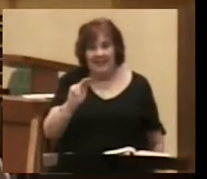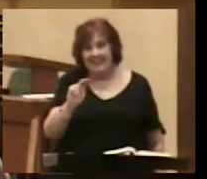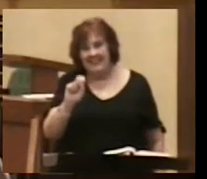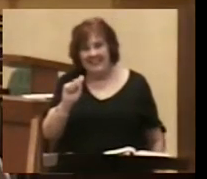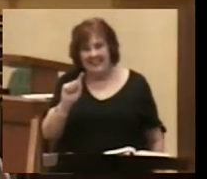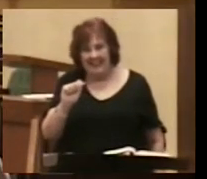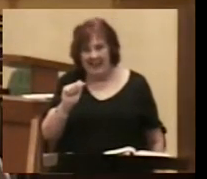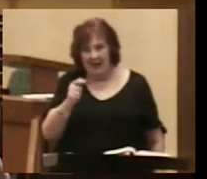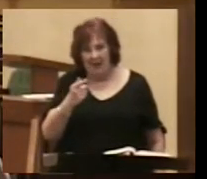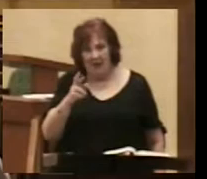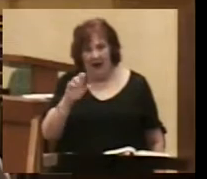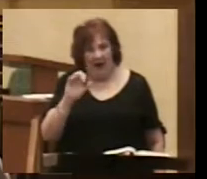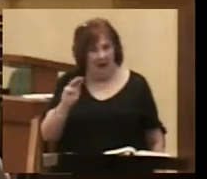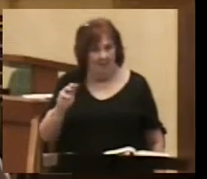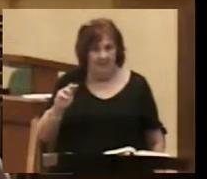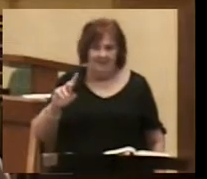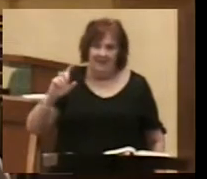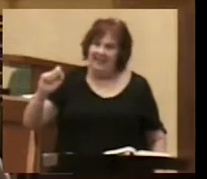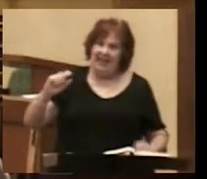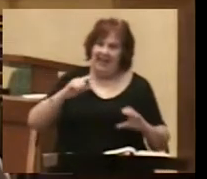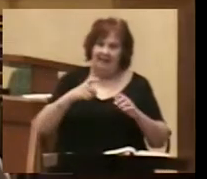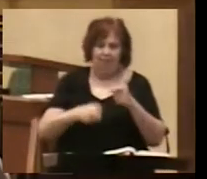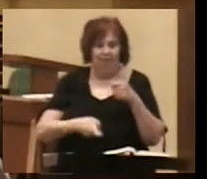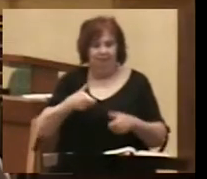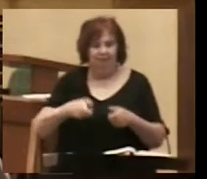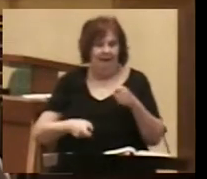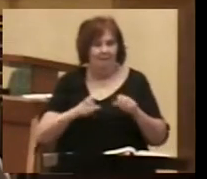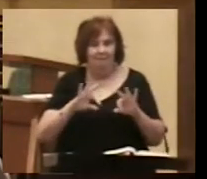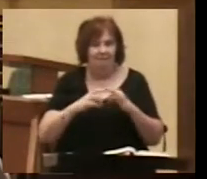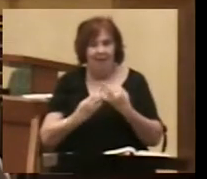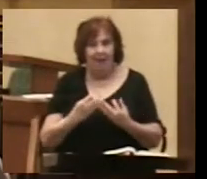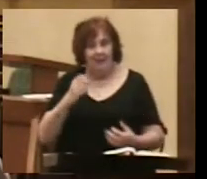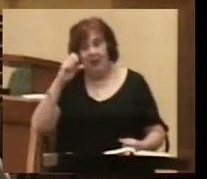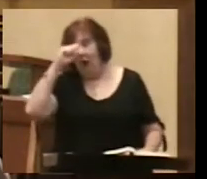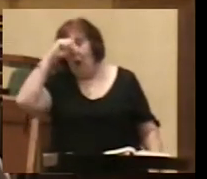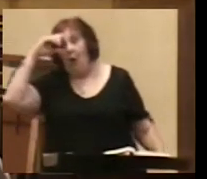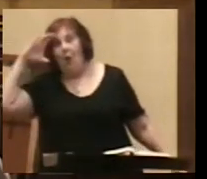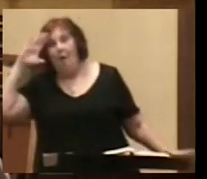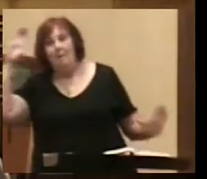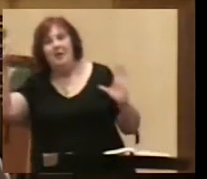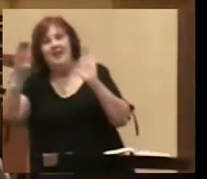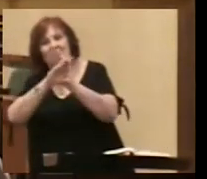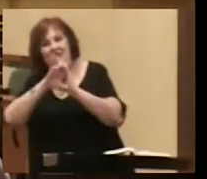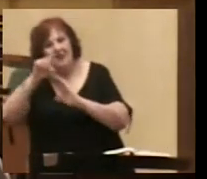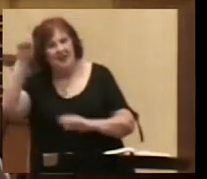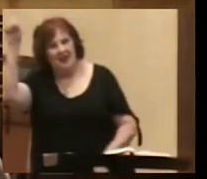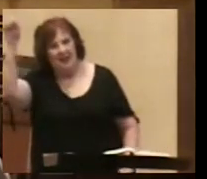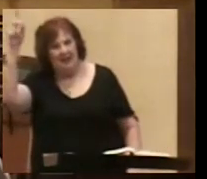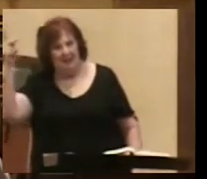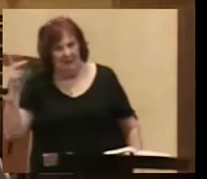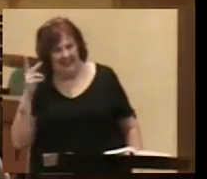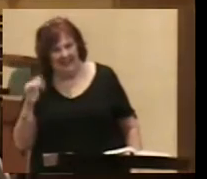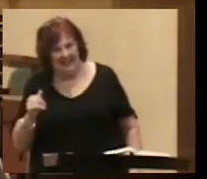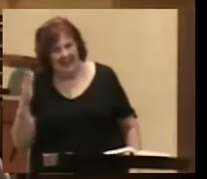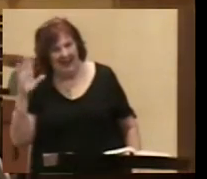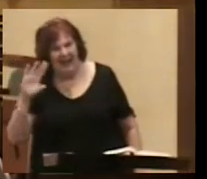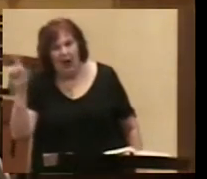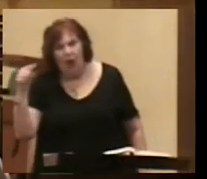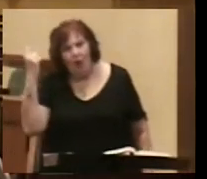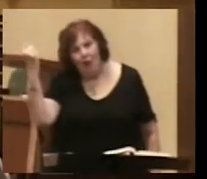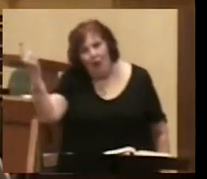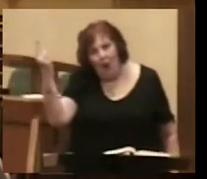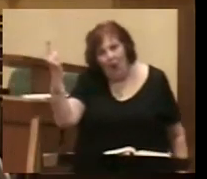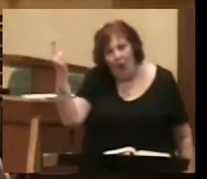No one is going to send a text note back to family about this place for which God alone is